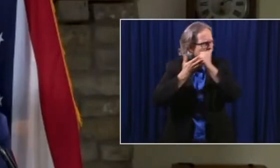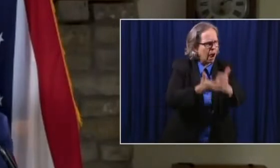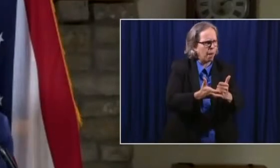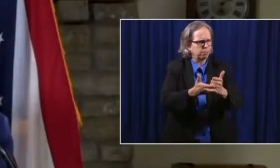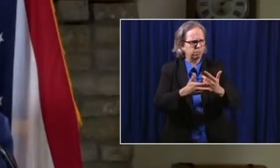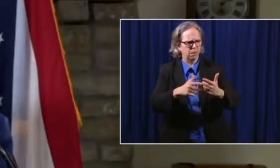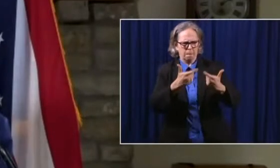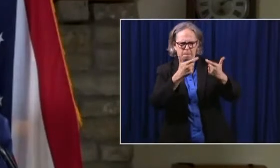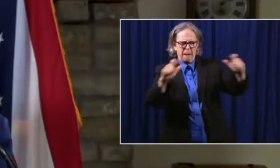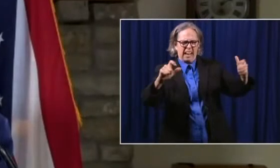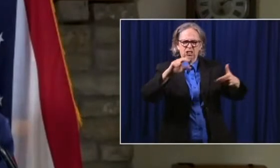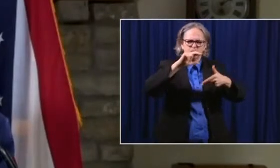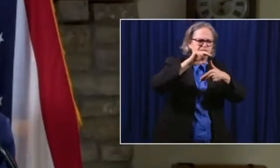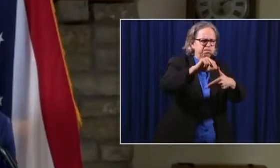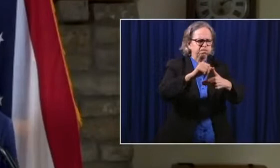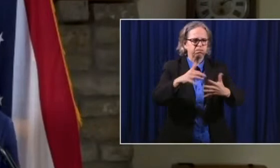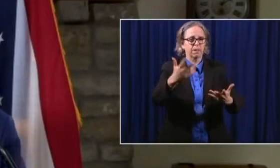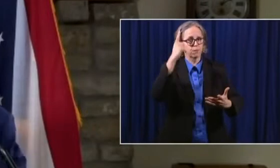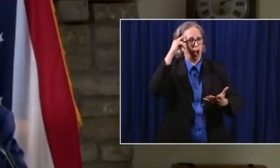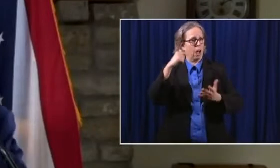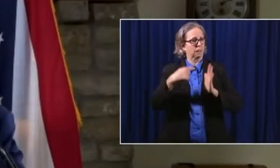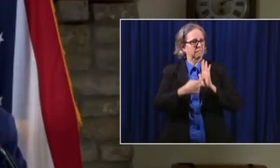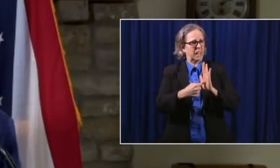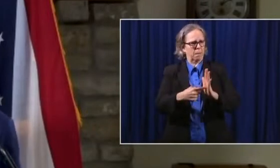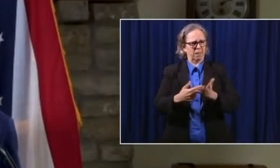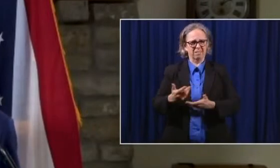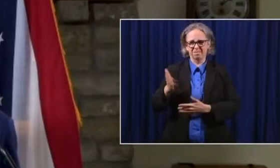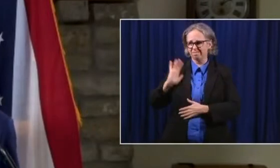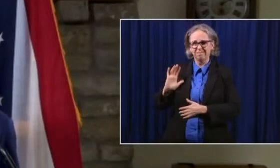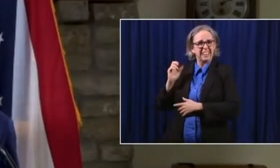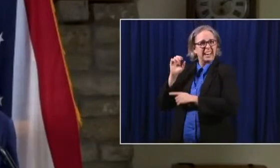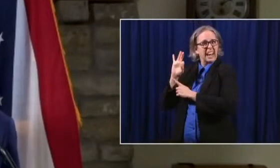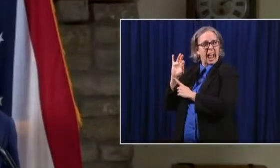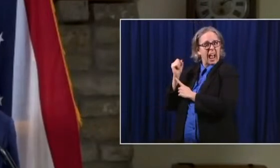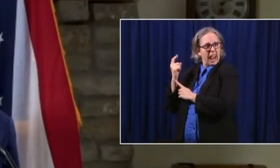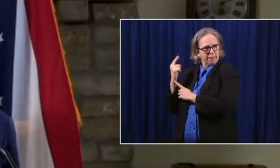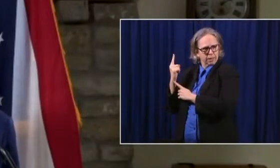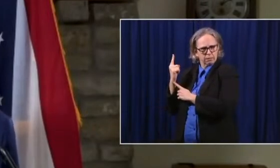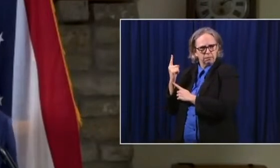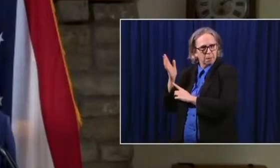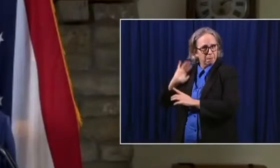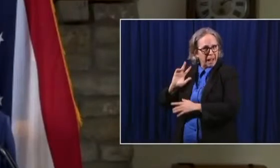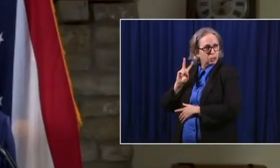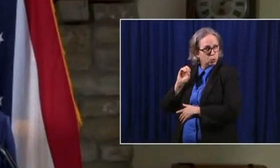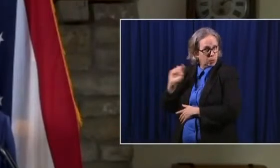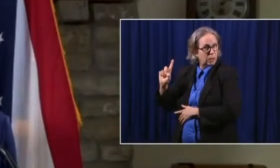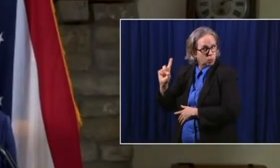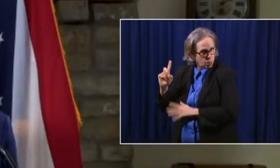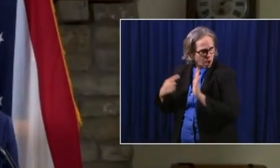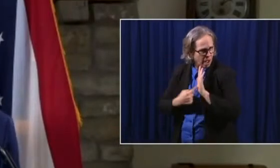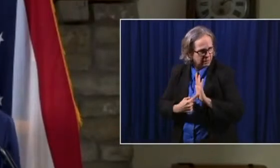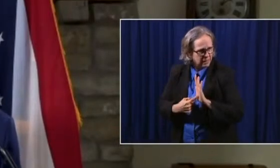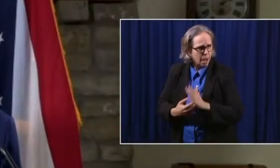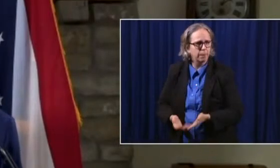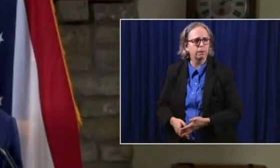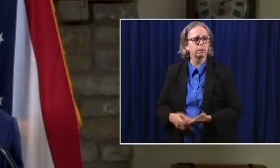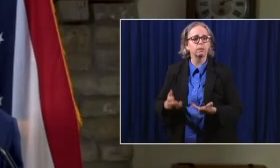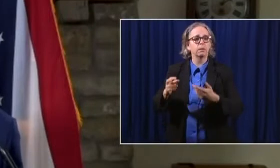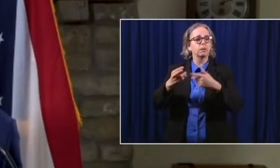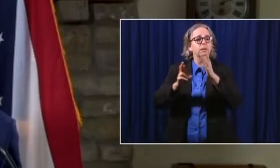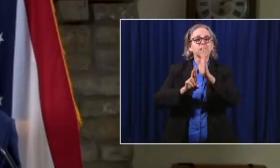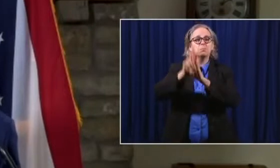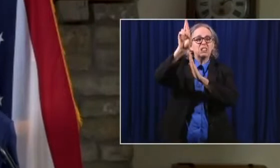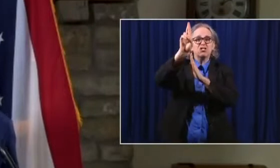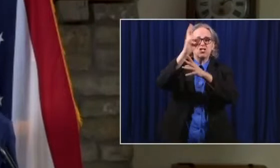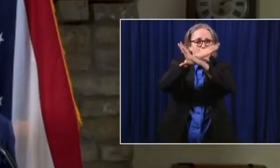in 2001, the Columbia Shuttle debris recovery in 2003, the Haiti